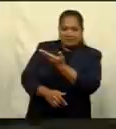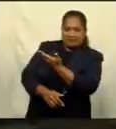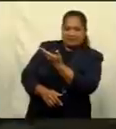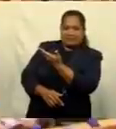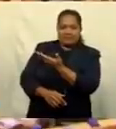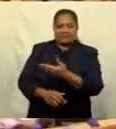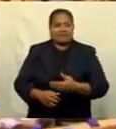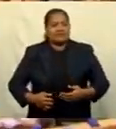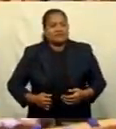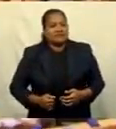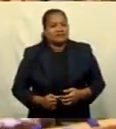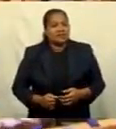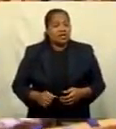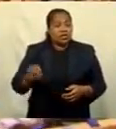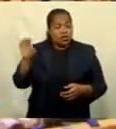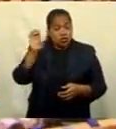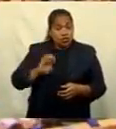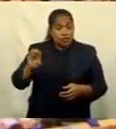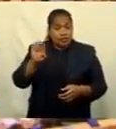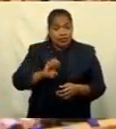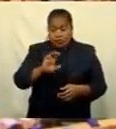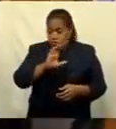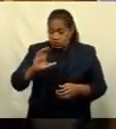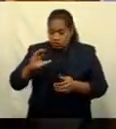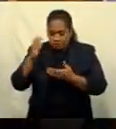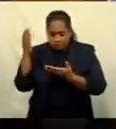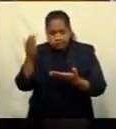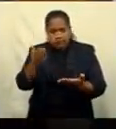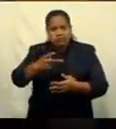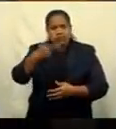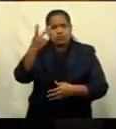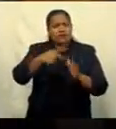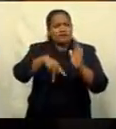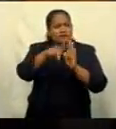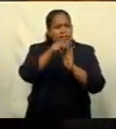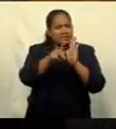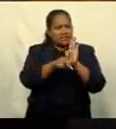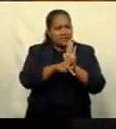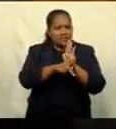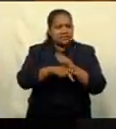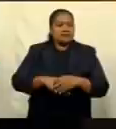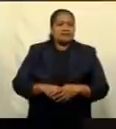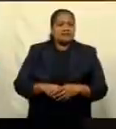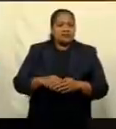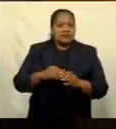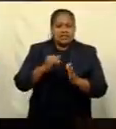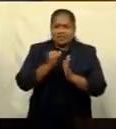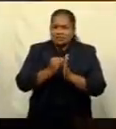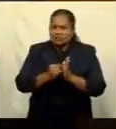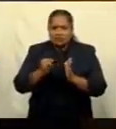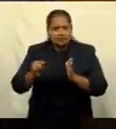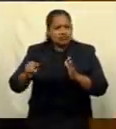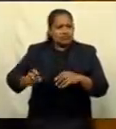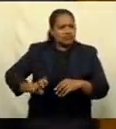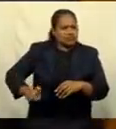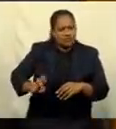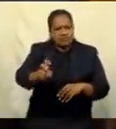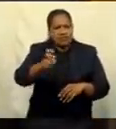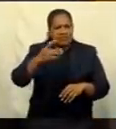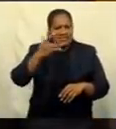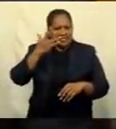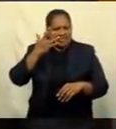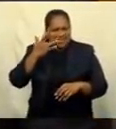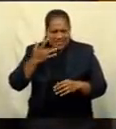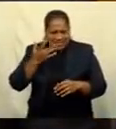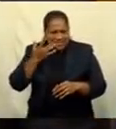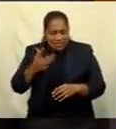The European Commission will propose 12 policies targeting energy, industry, transport and the heating of buildings. The list